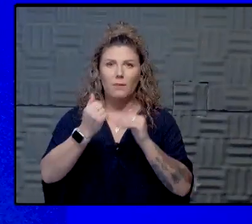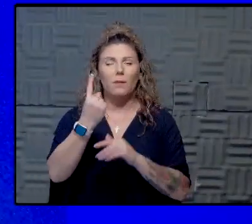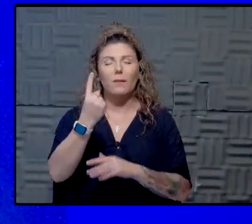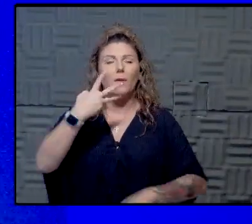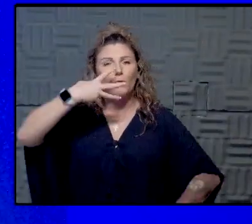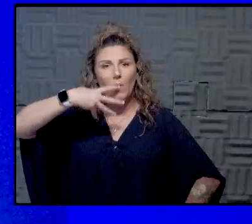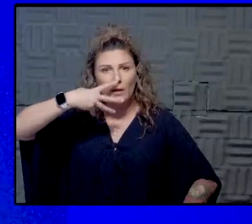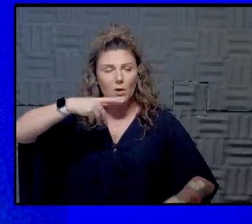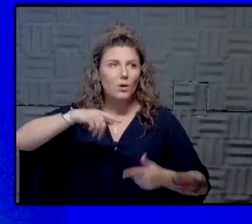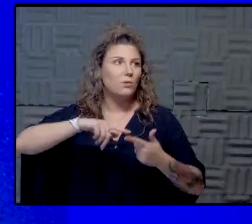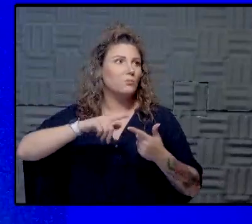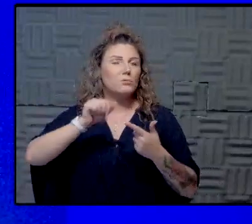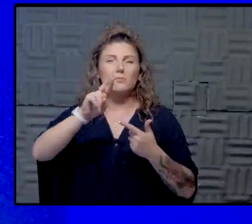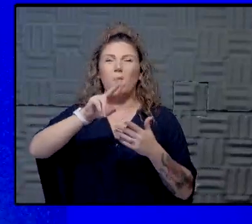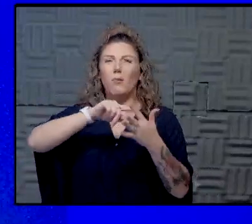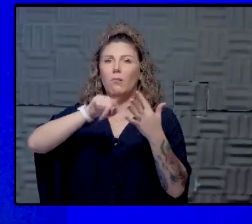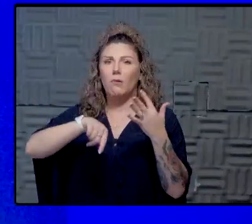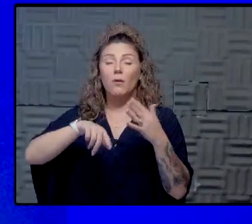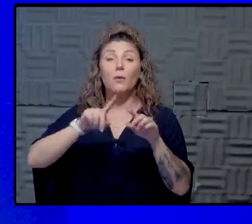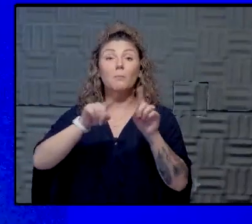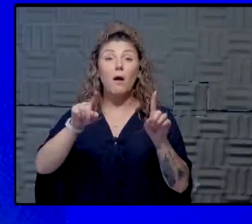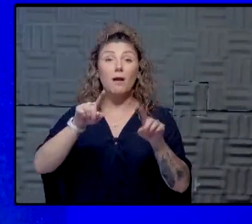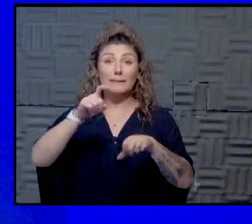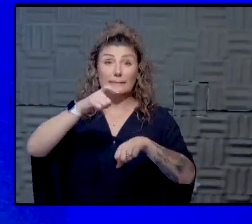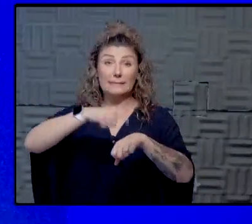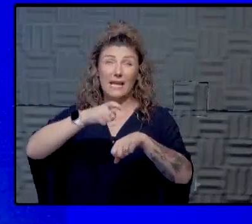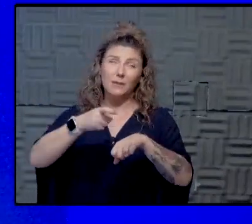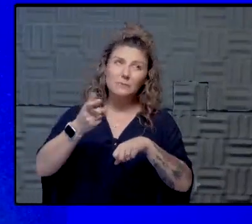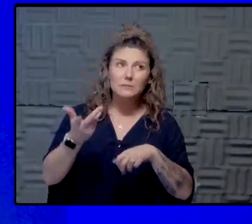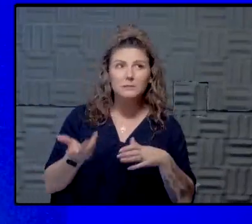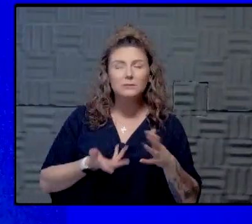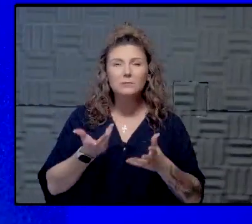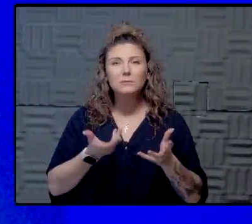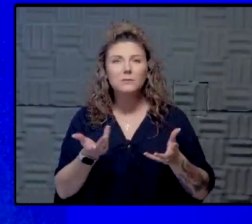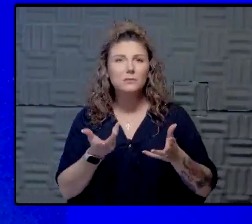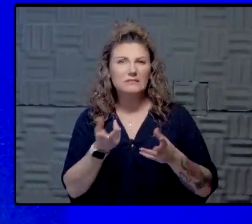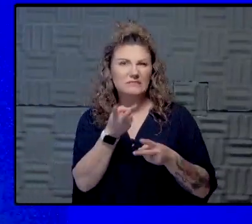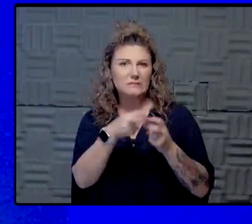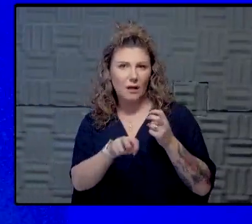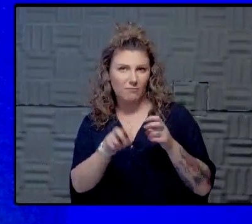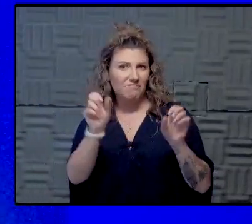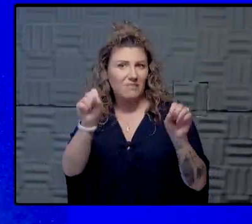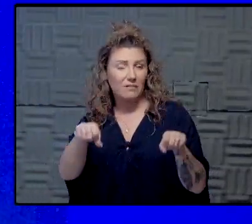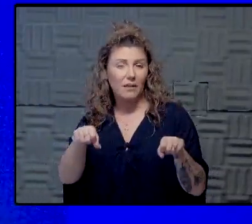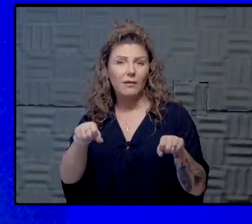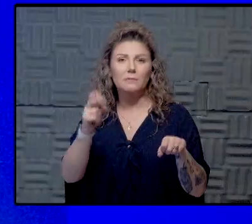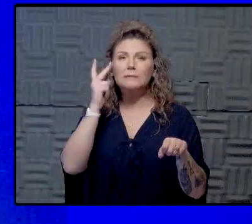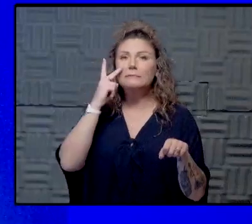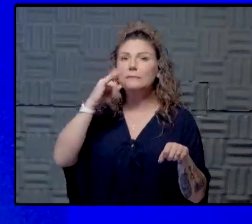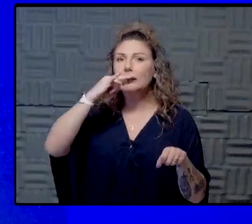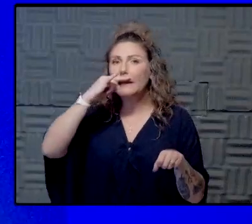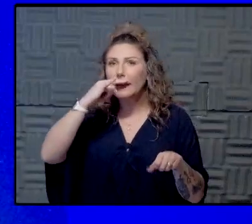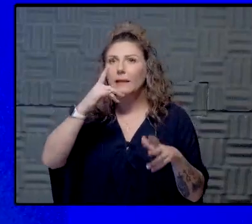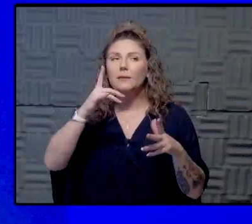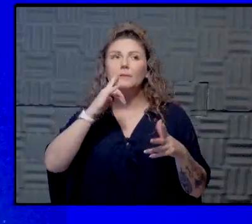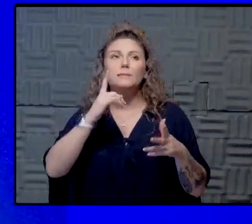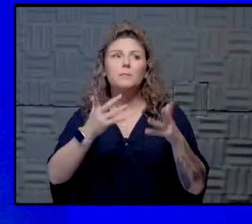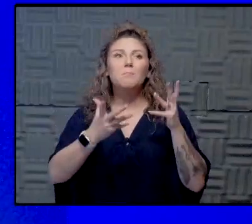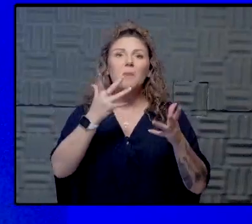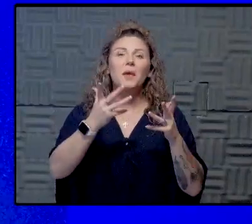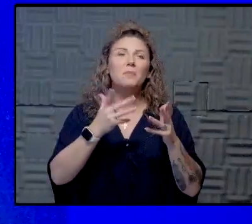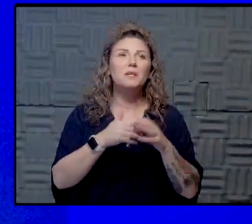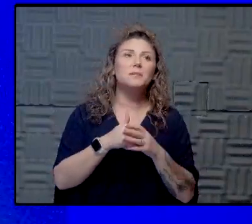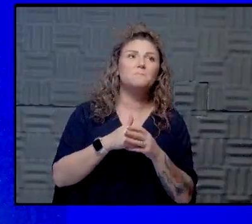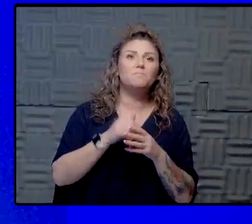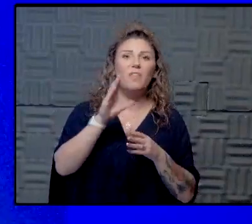runny nose or those types of things. The timing can be a little bit difficult. We have seen kids who've been kind of towards the tail end almost of